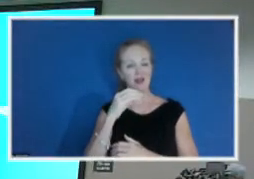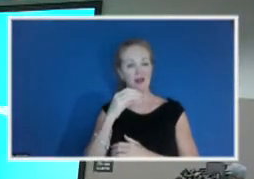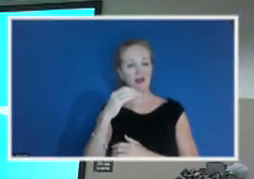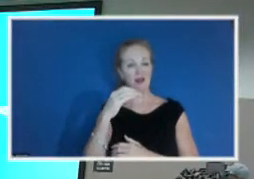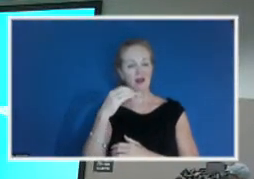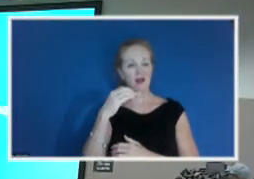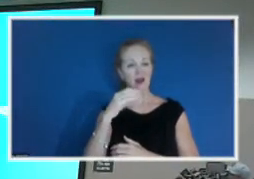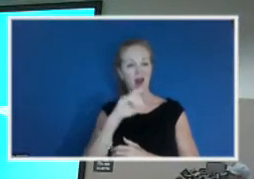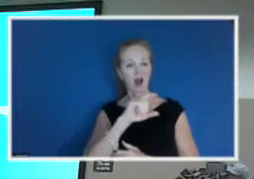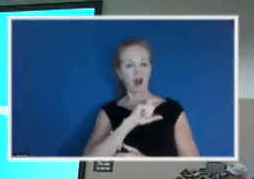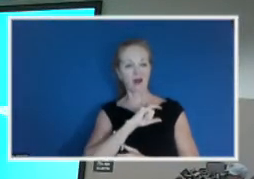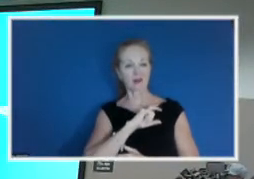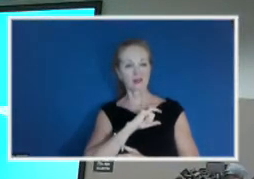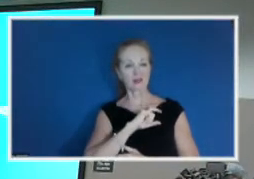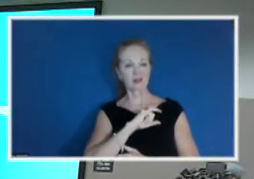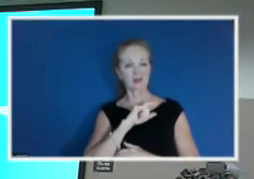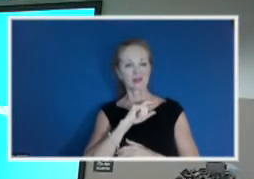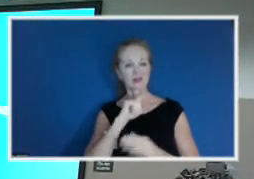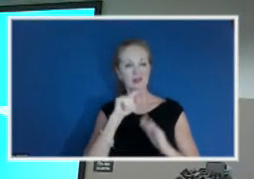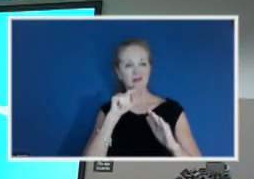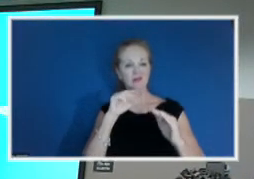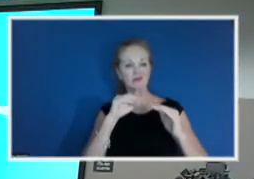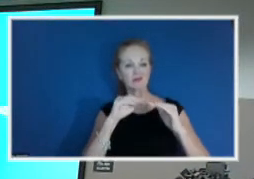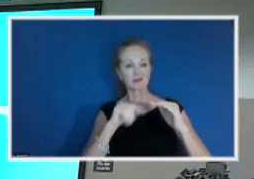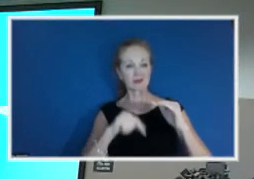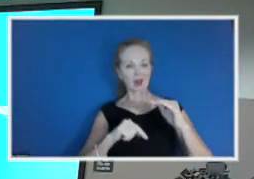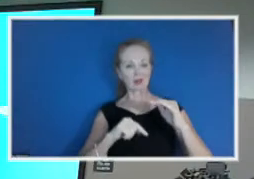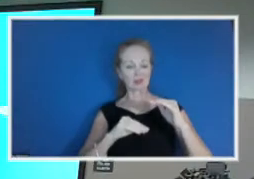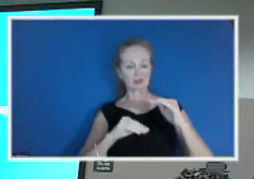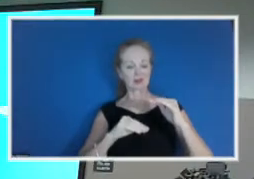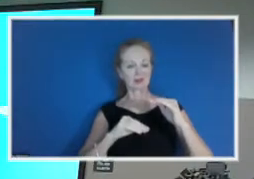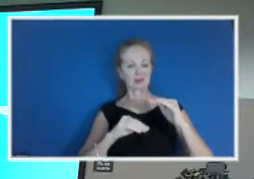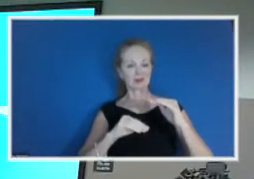correct? That's correct, yes. How are we addressing